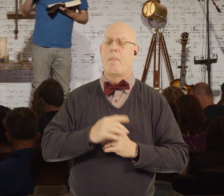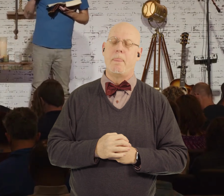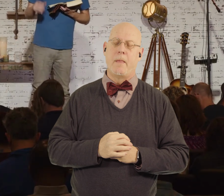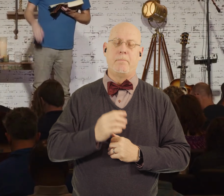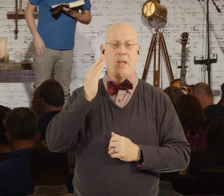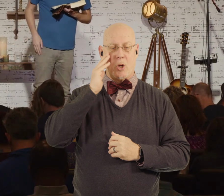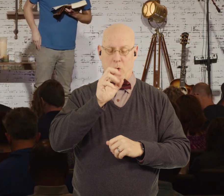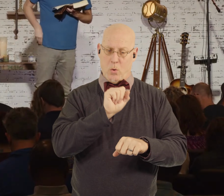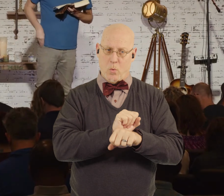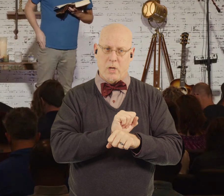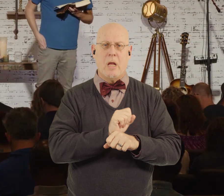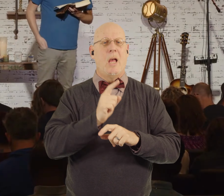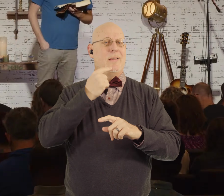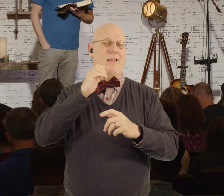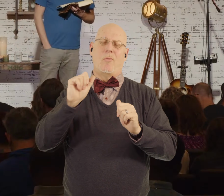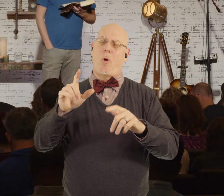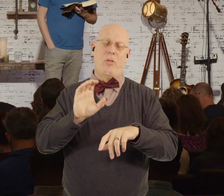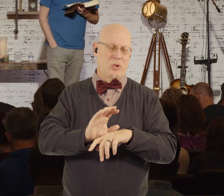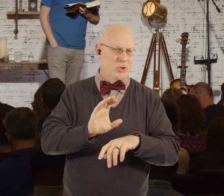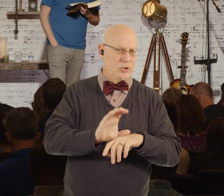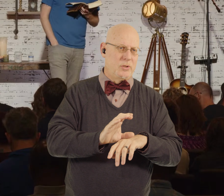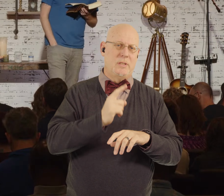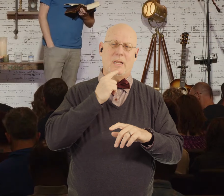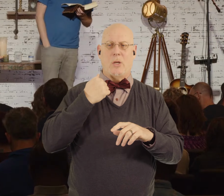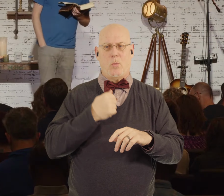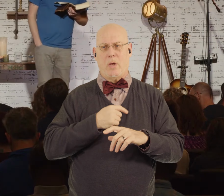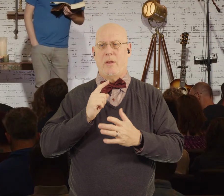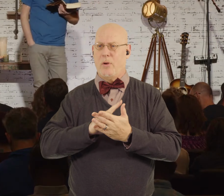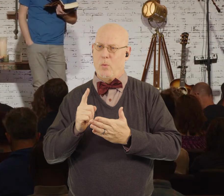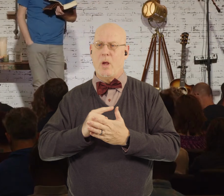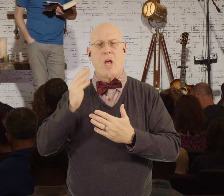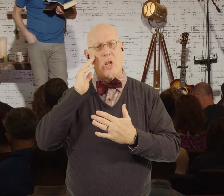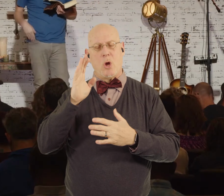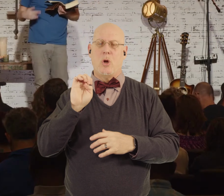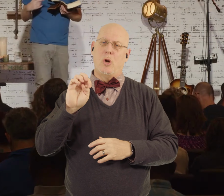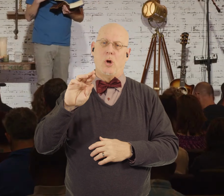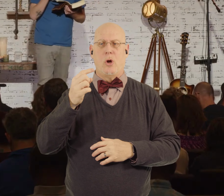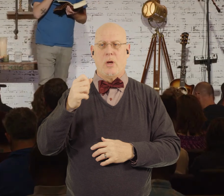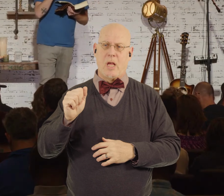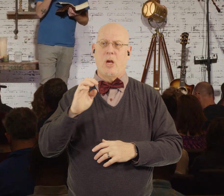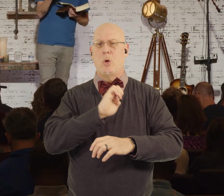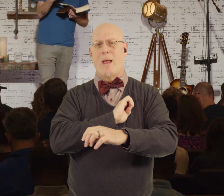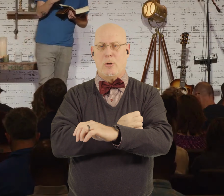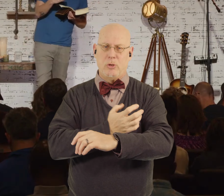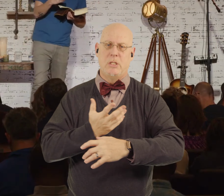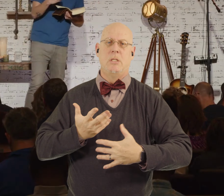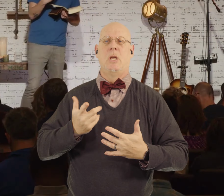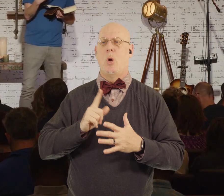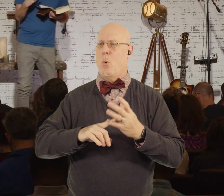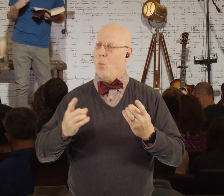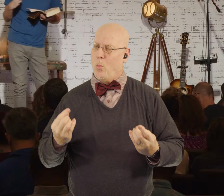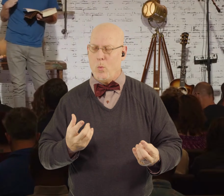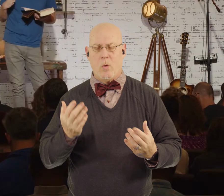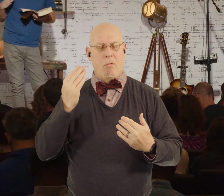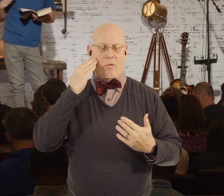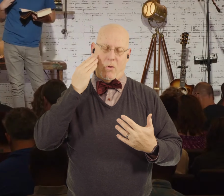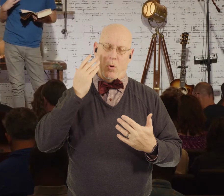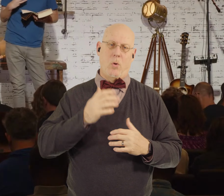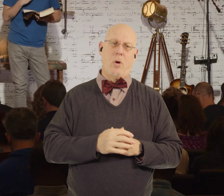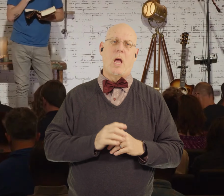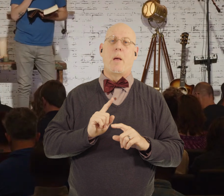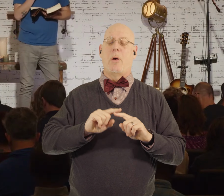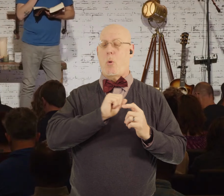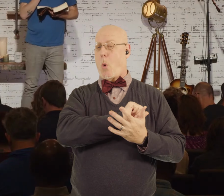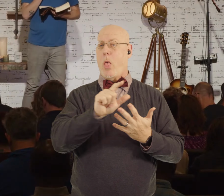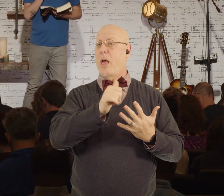Middle part of verse number one. I know your works. Now, he's been saying this to all the churches. He's been saying this to us every single week. I know your urga, your energy, what you're